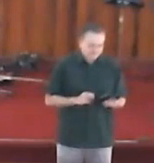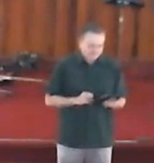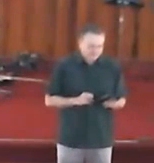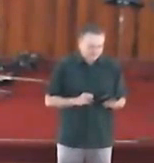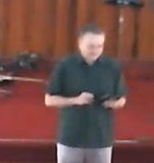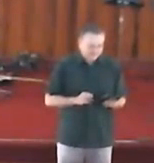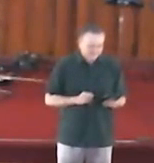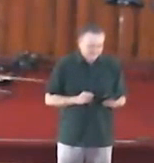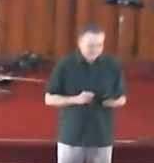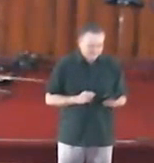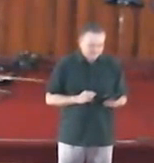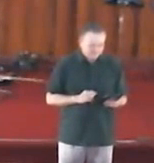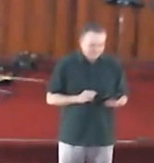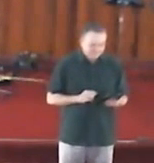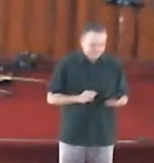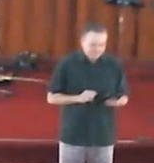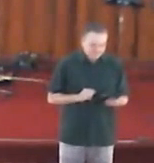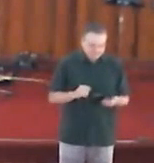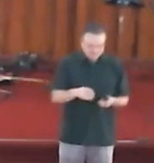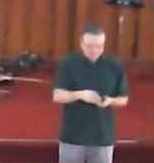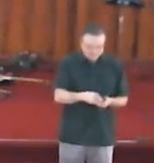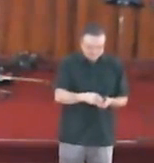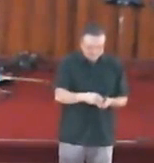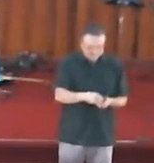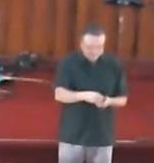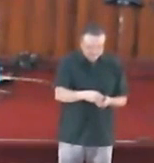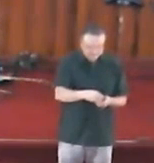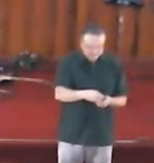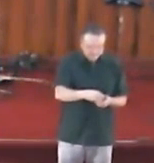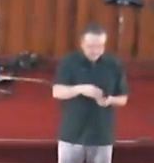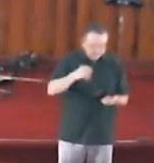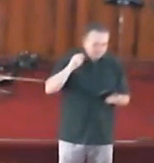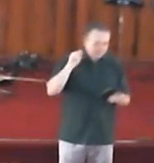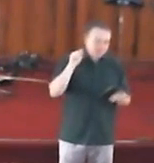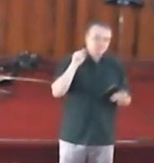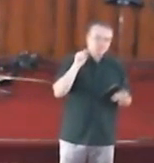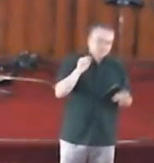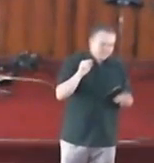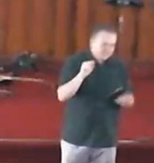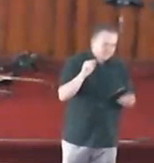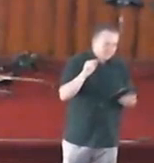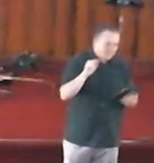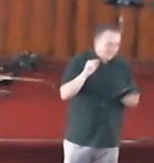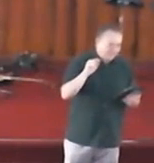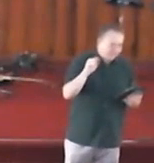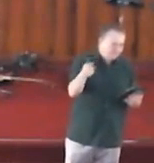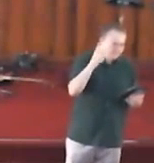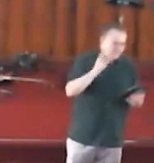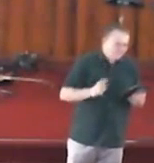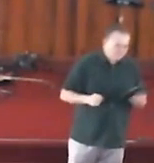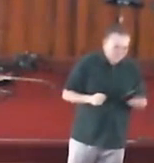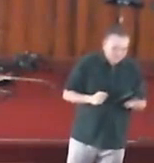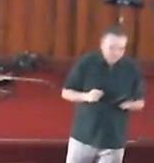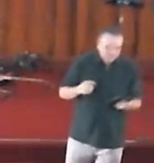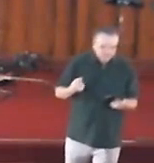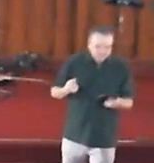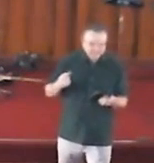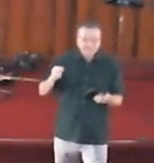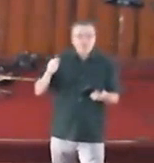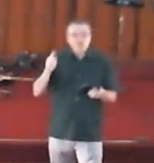instead? Or if he asks for an egg, will you give him a scorpion? Pero si ustedes, aun